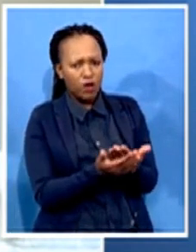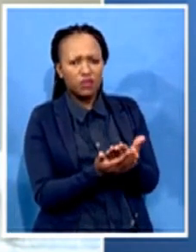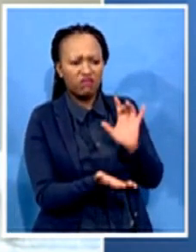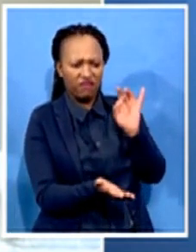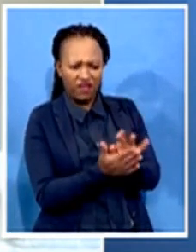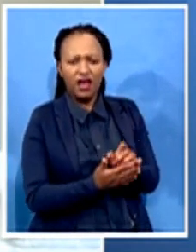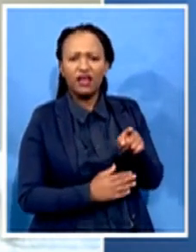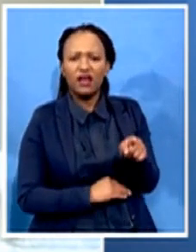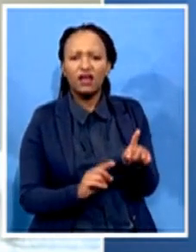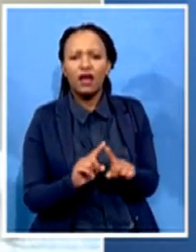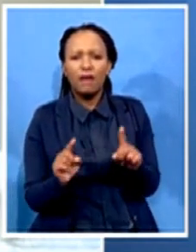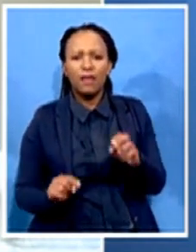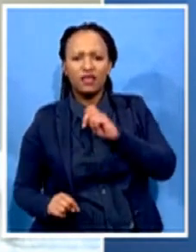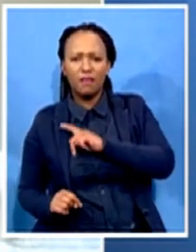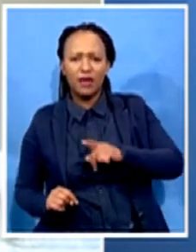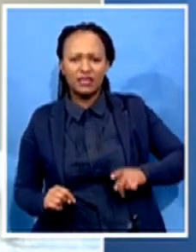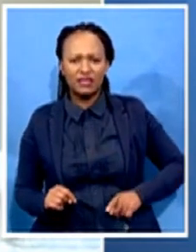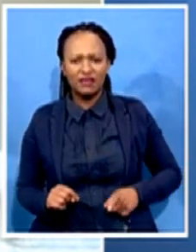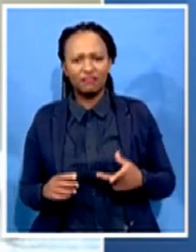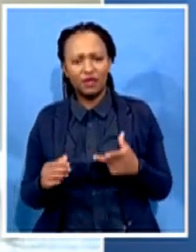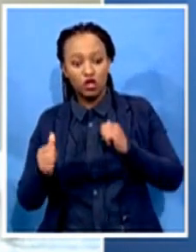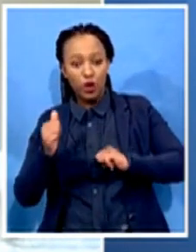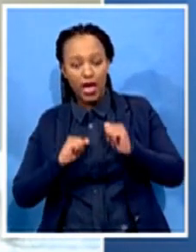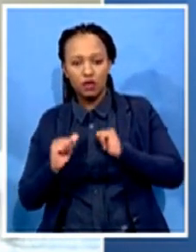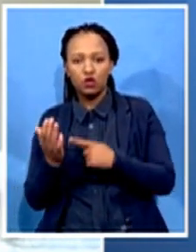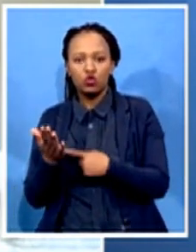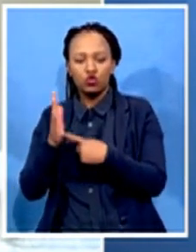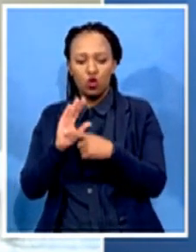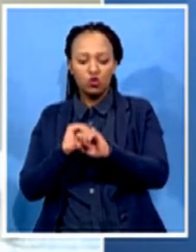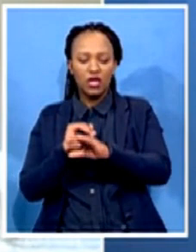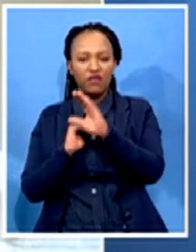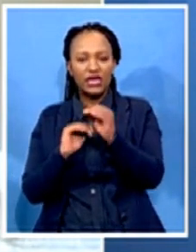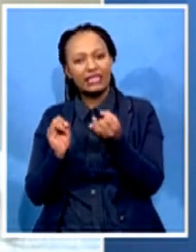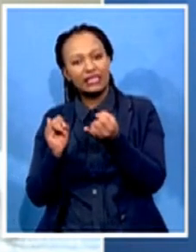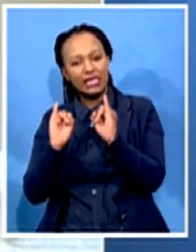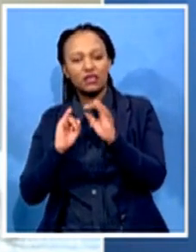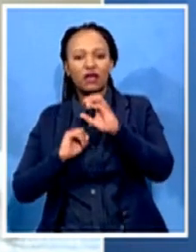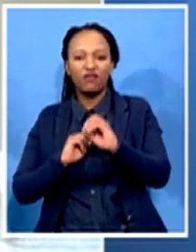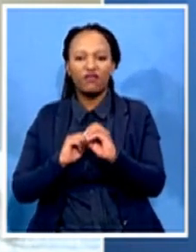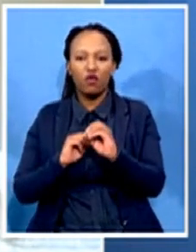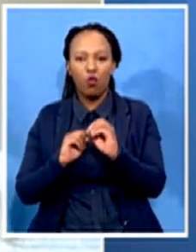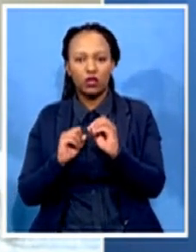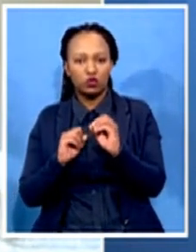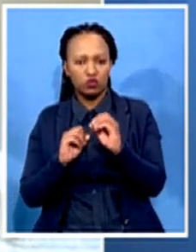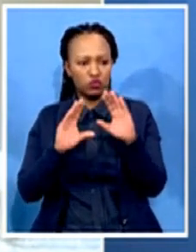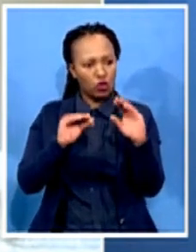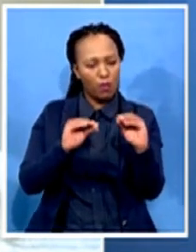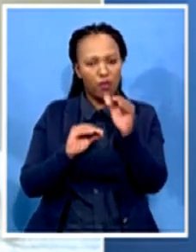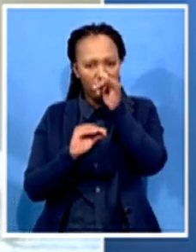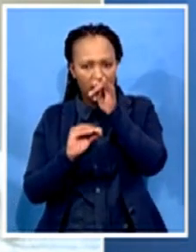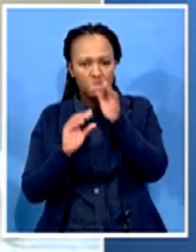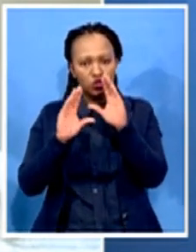and he has to show South Africa that he is serious about curbing violence and corruption and abuse of